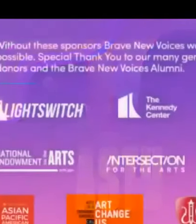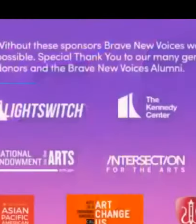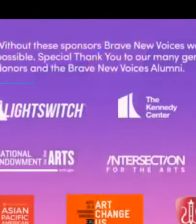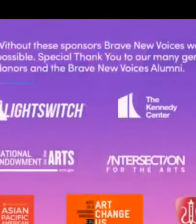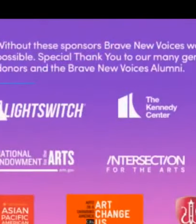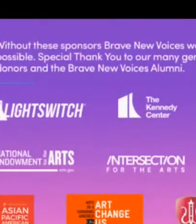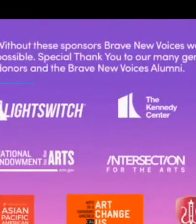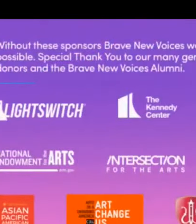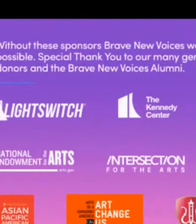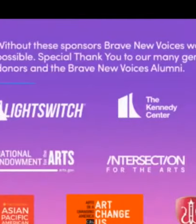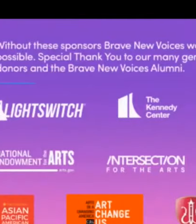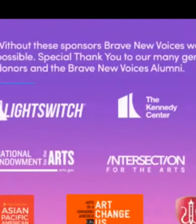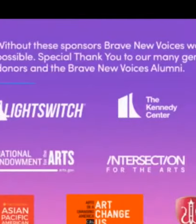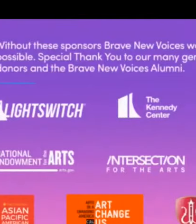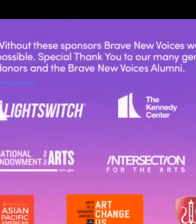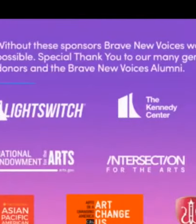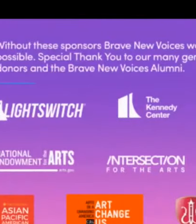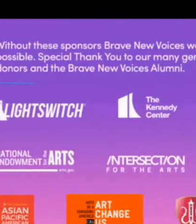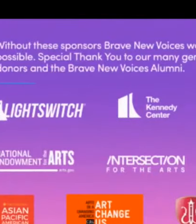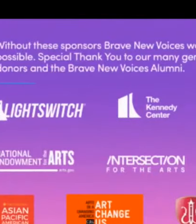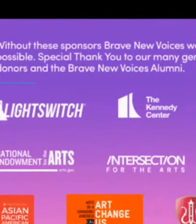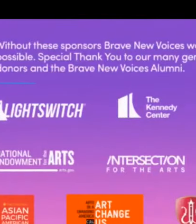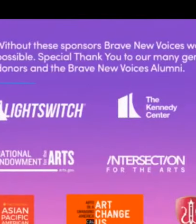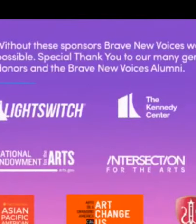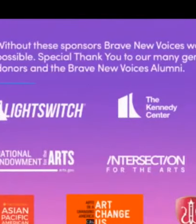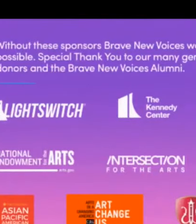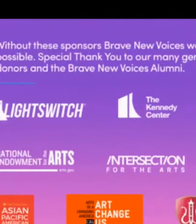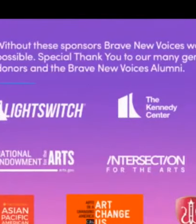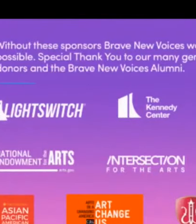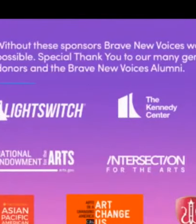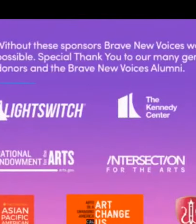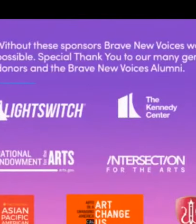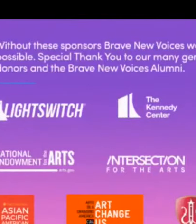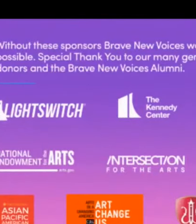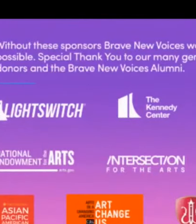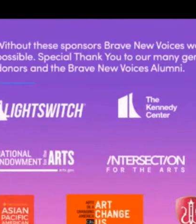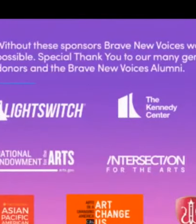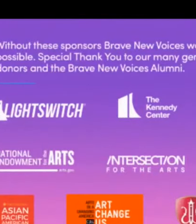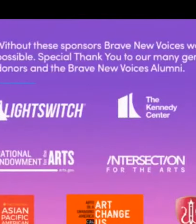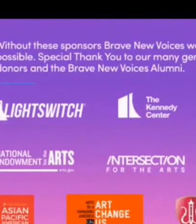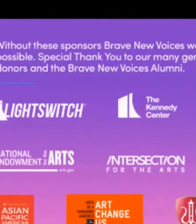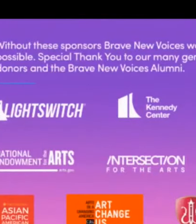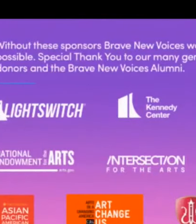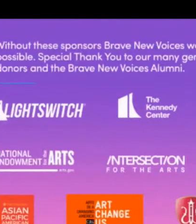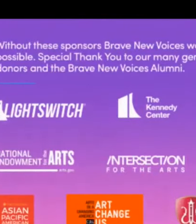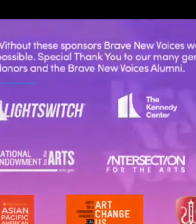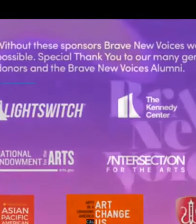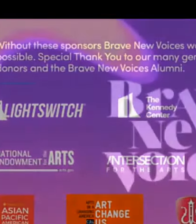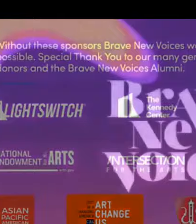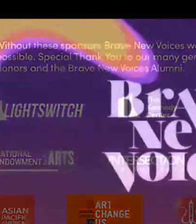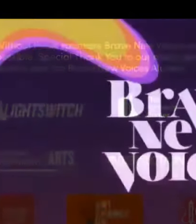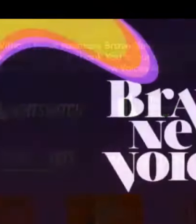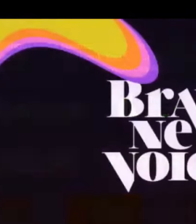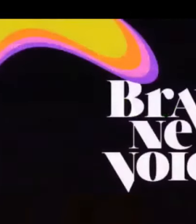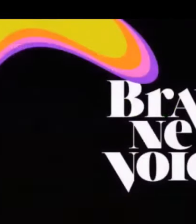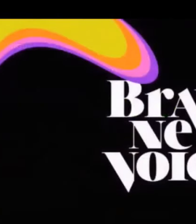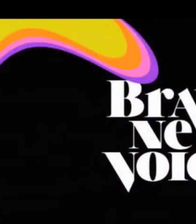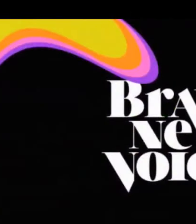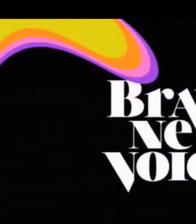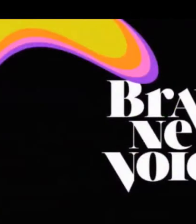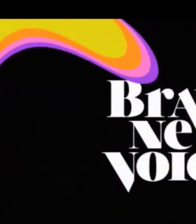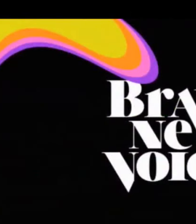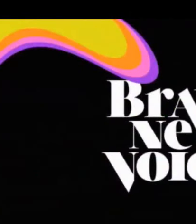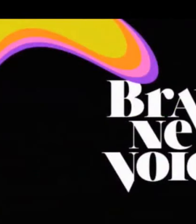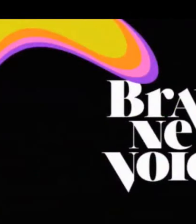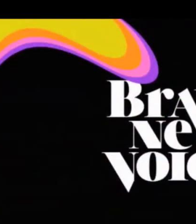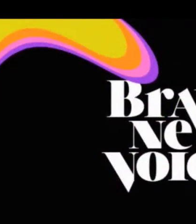down in the salon chair. Shampoo press get you out of my hair. Fresh photos with the bomb lighting.